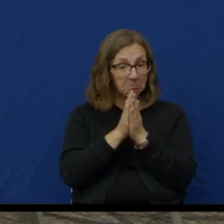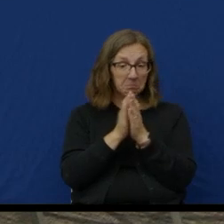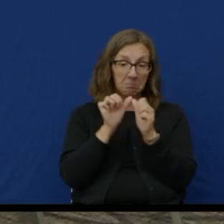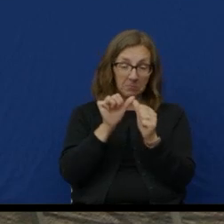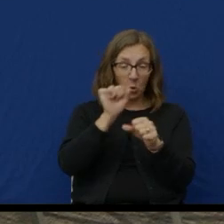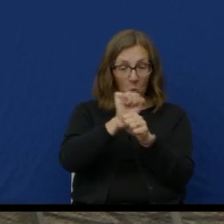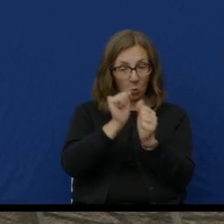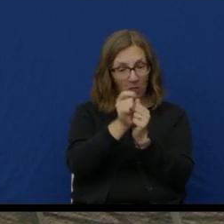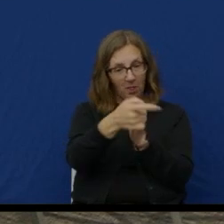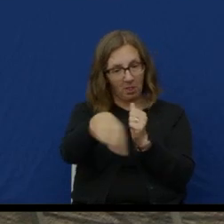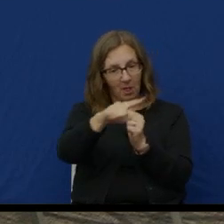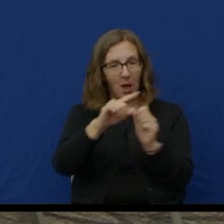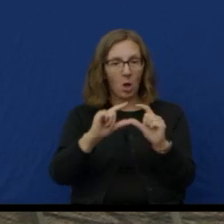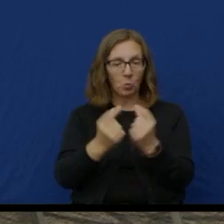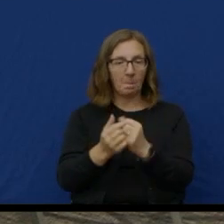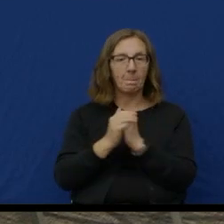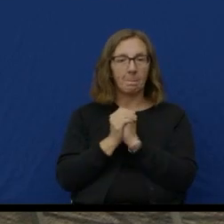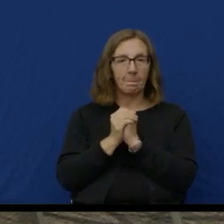group.